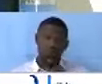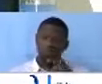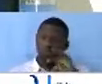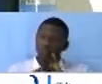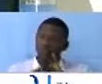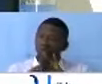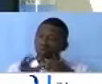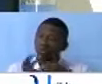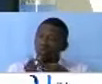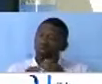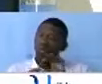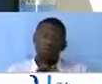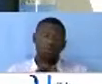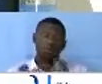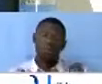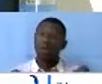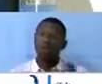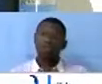So